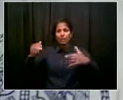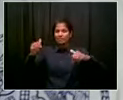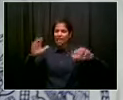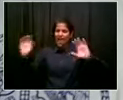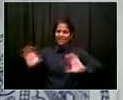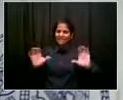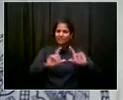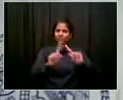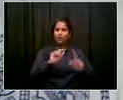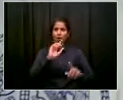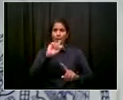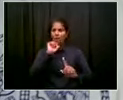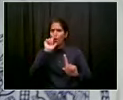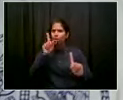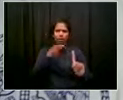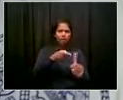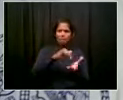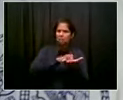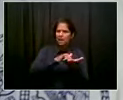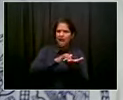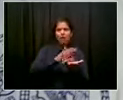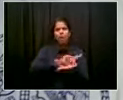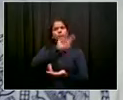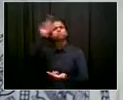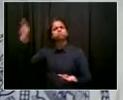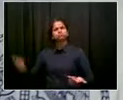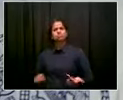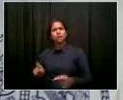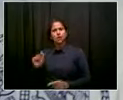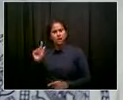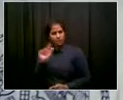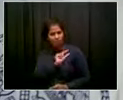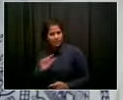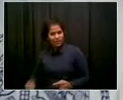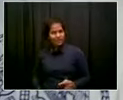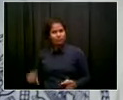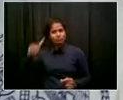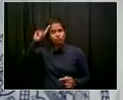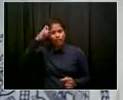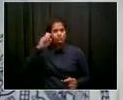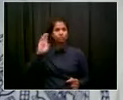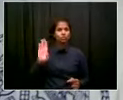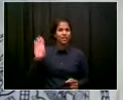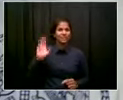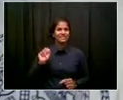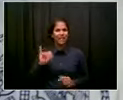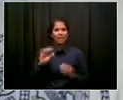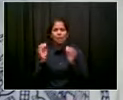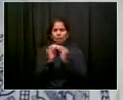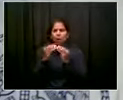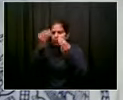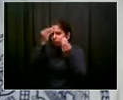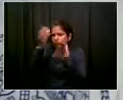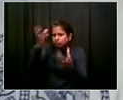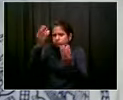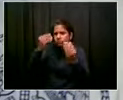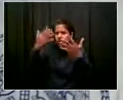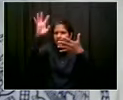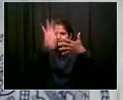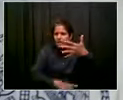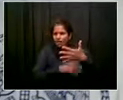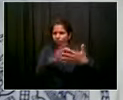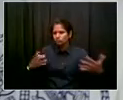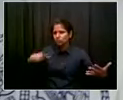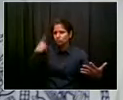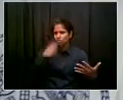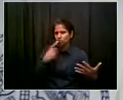of a homecoming week we want people to come out participate all the people in new york city participate but we also want people to come back to new york city from